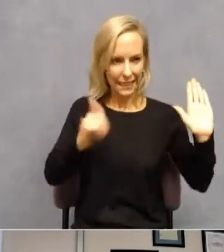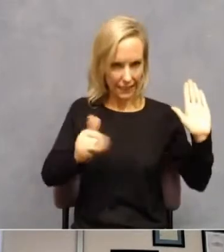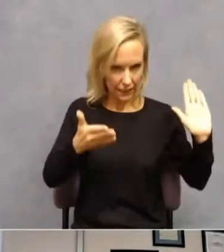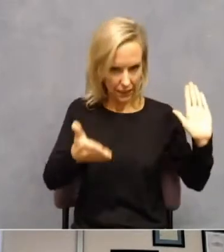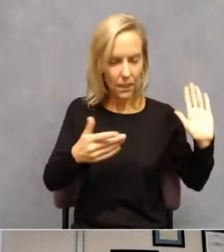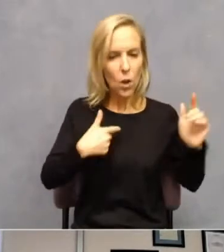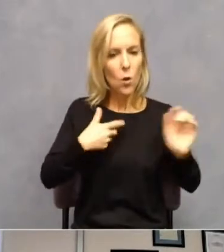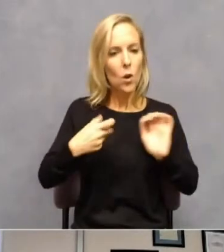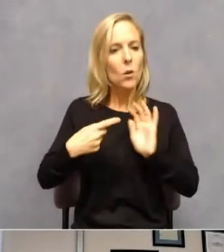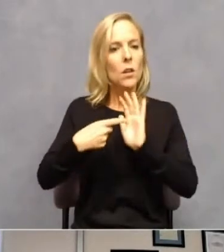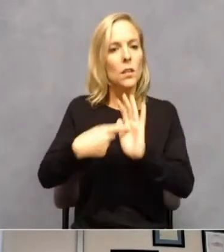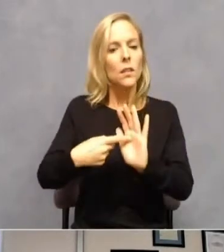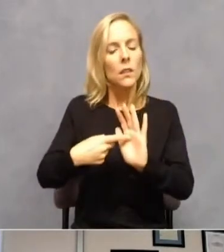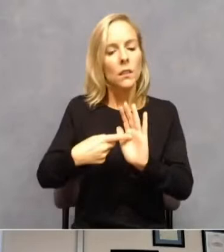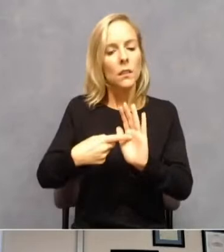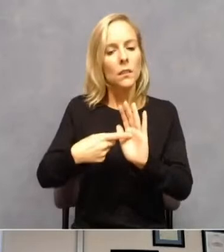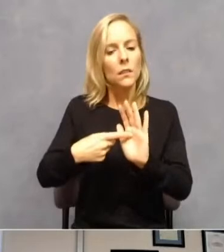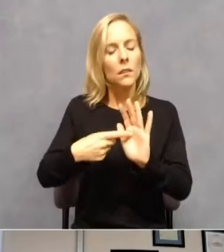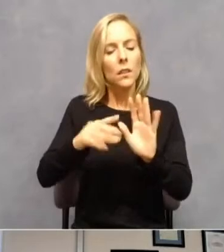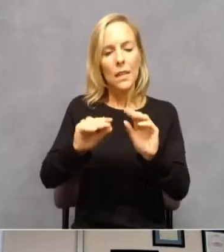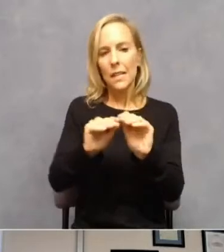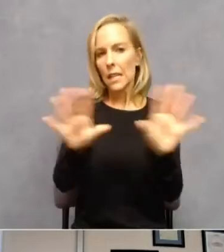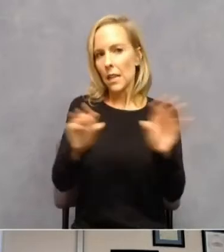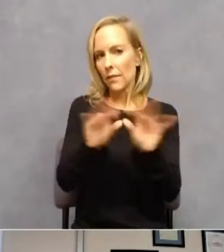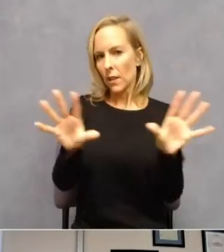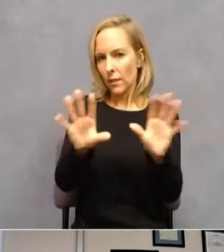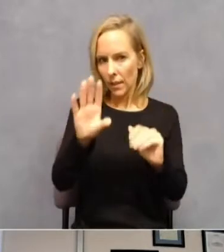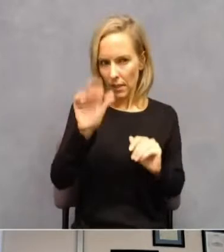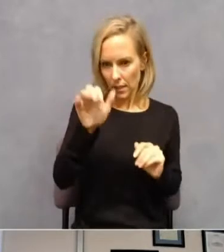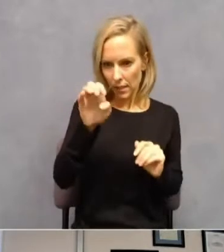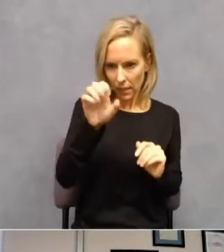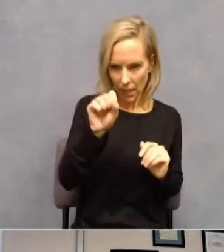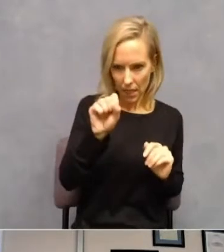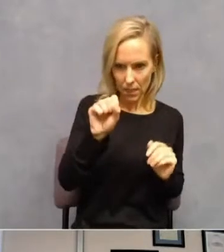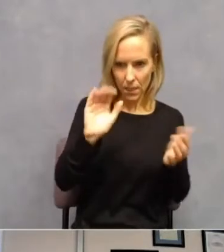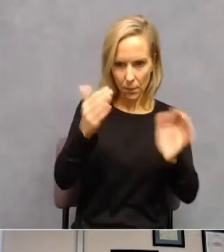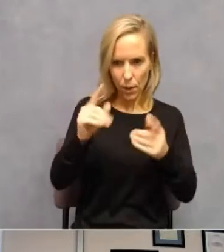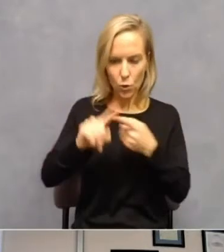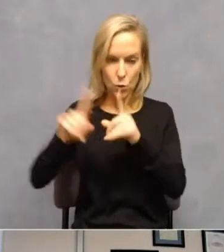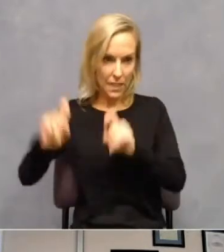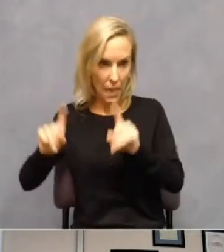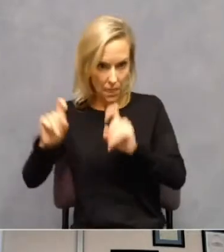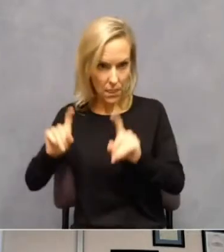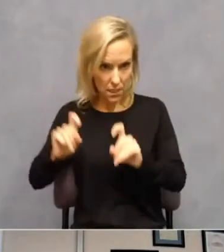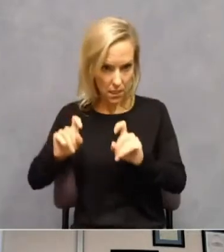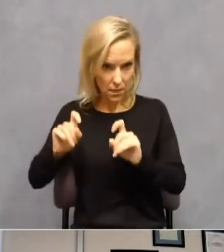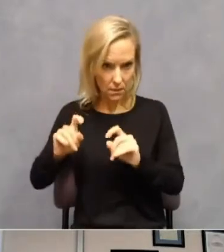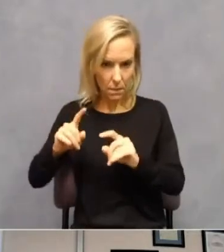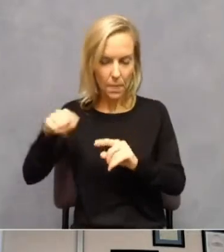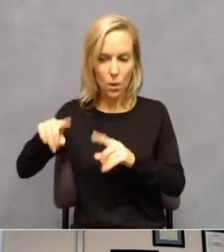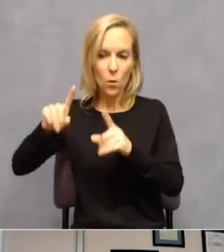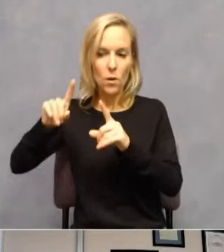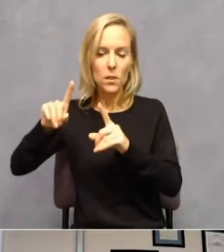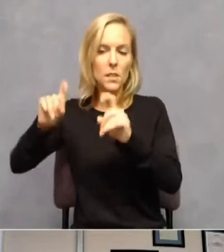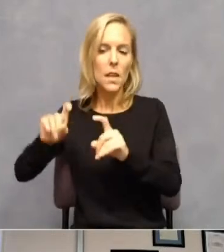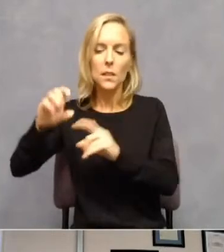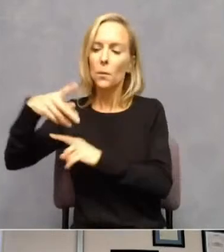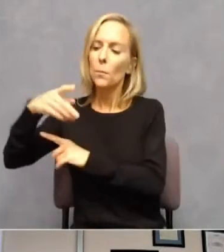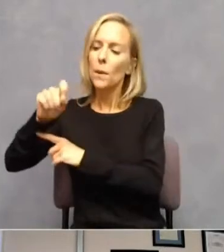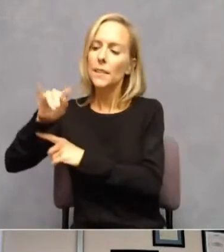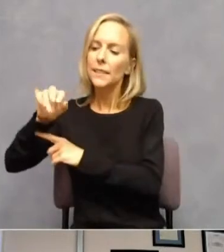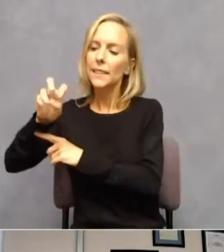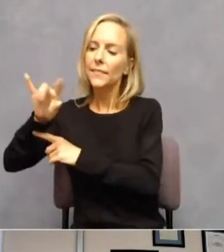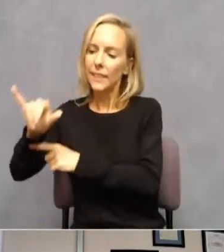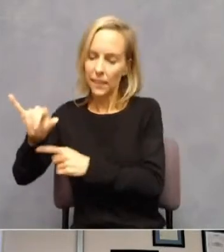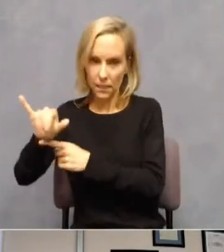little additional clarification on cases versus tests, which go into test positivity. So you tell me if I've